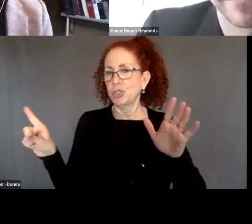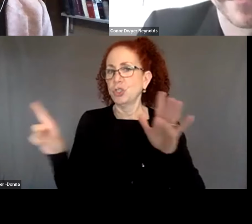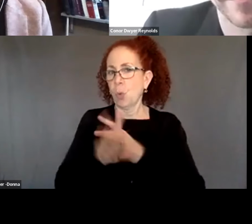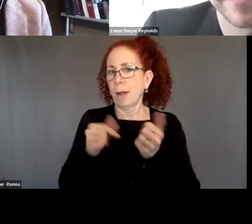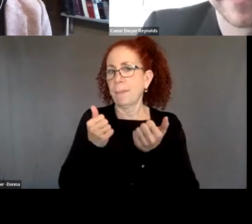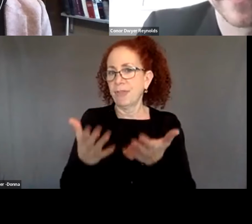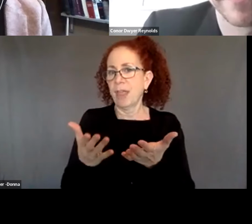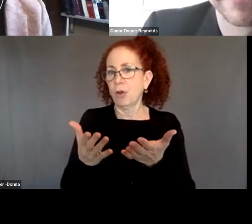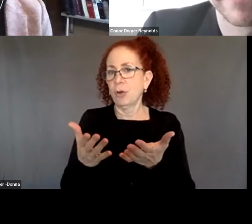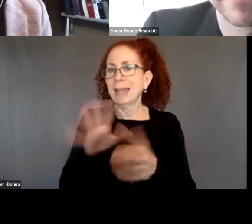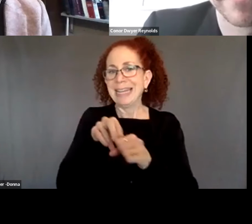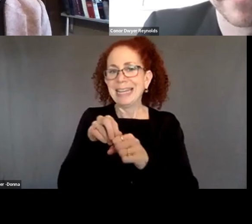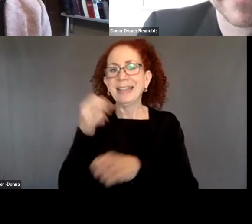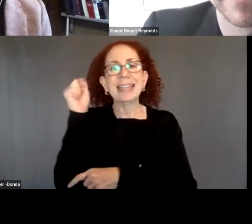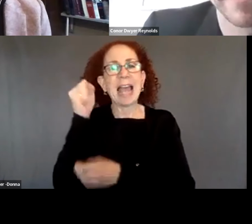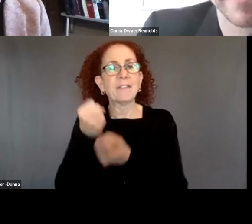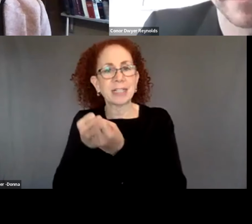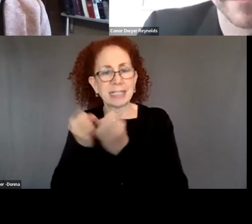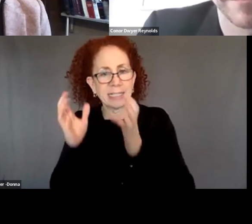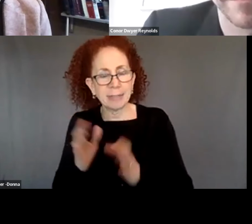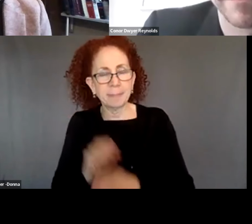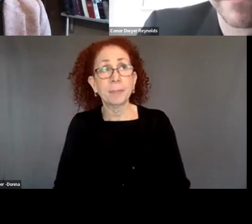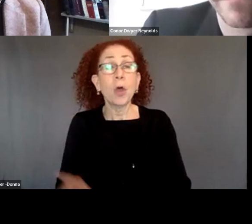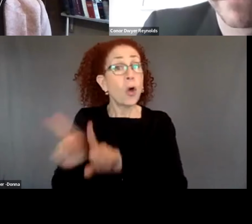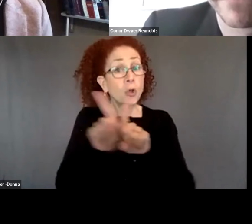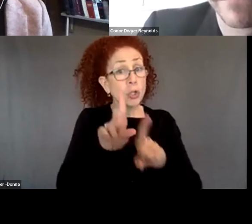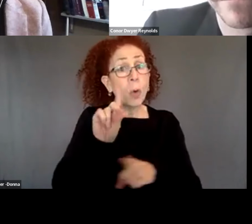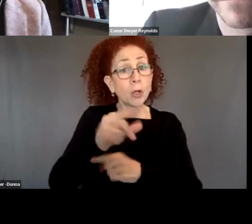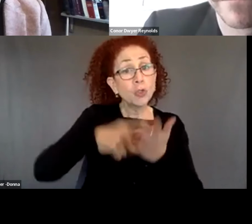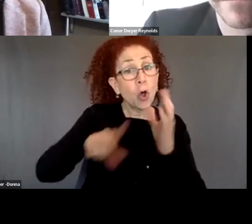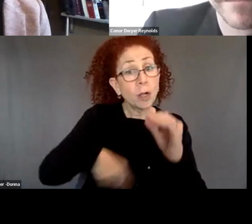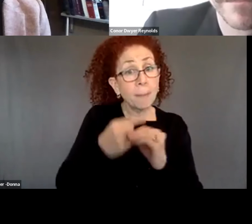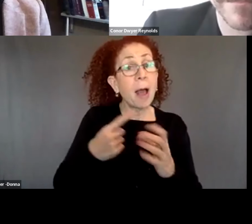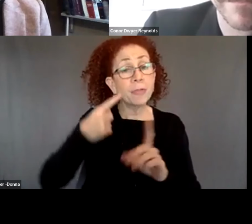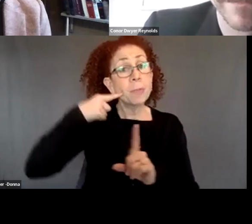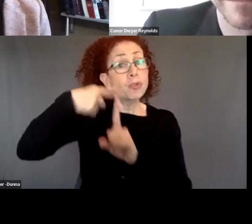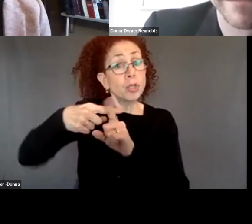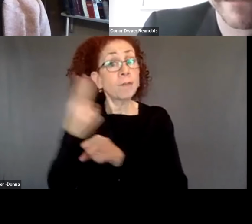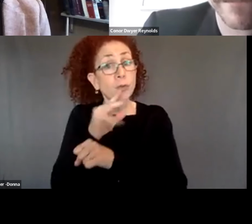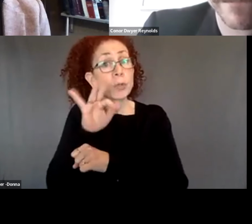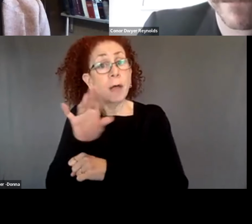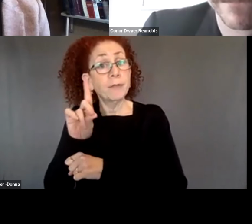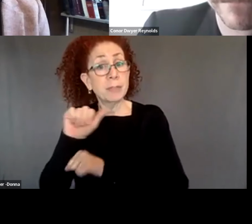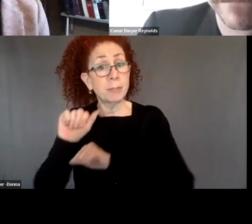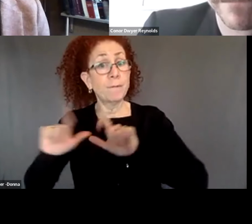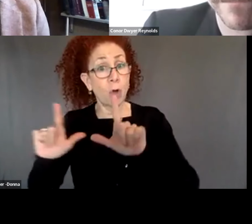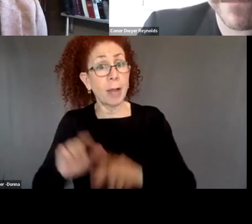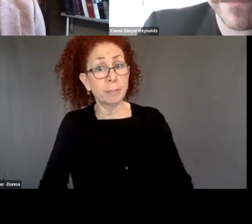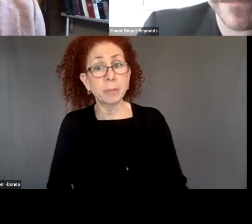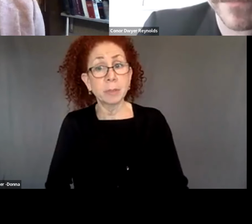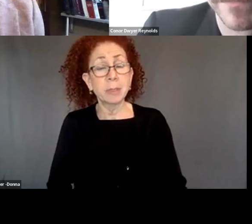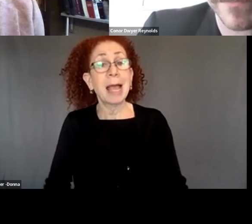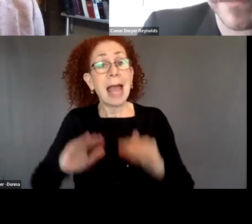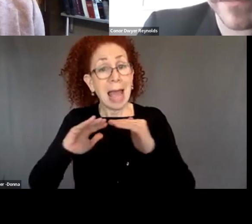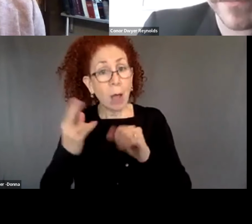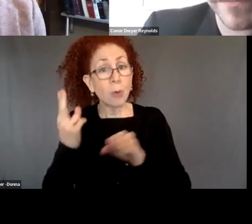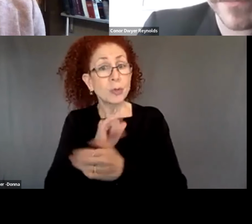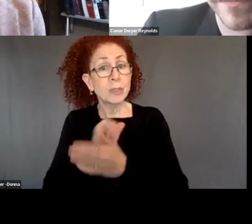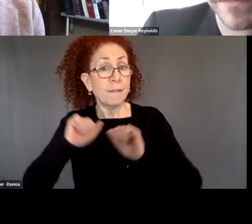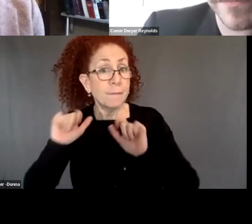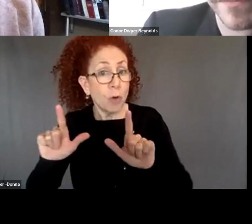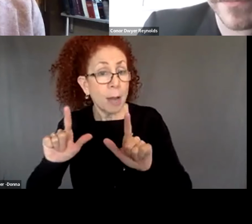the advocacy. I do also talk about the productive use of disability frames, the ways that disability